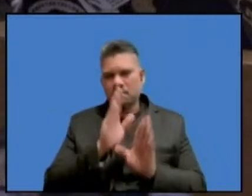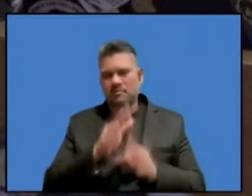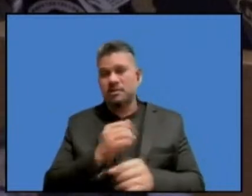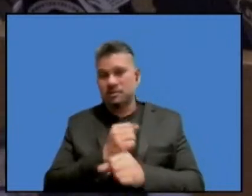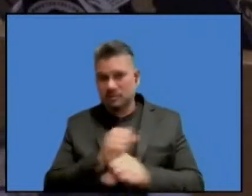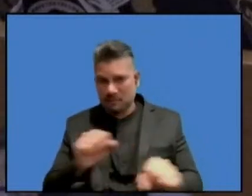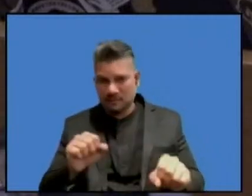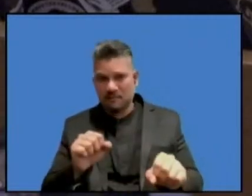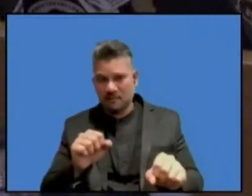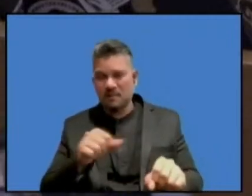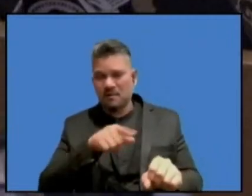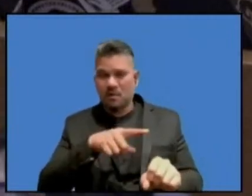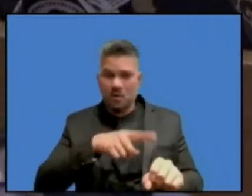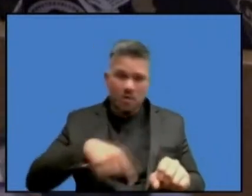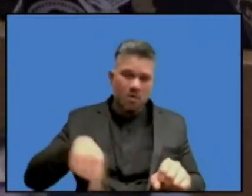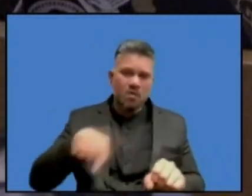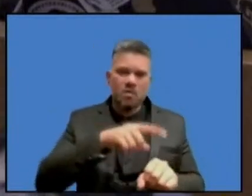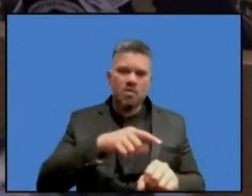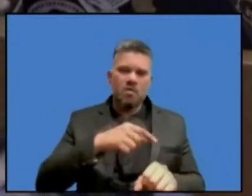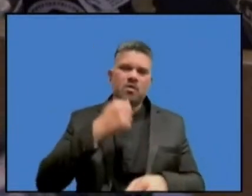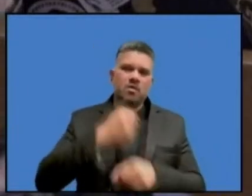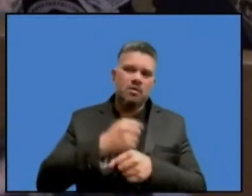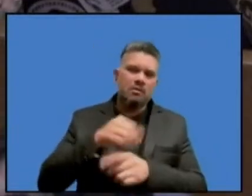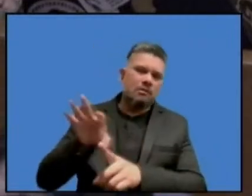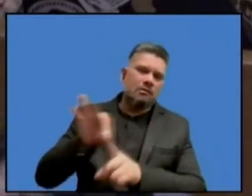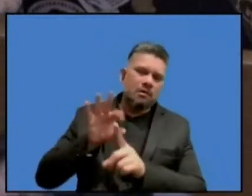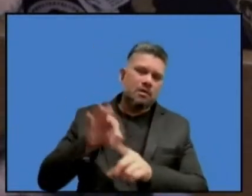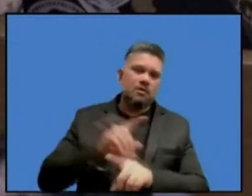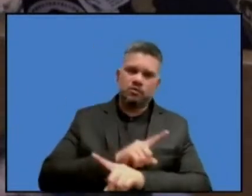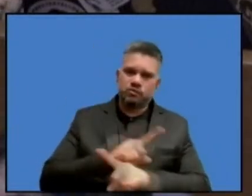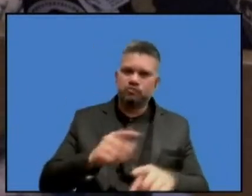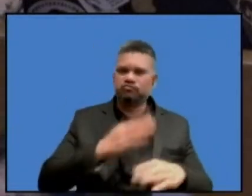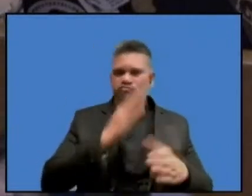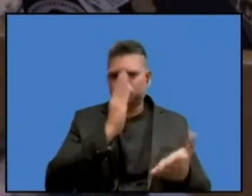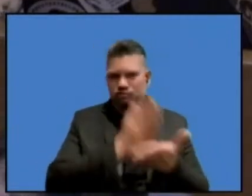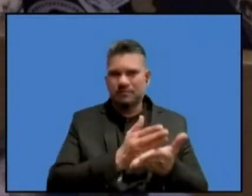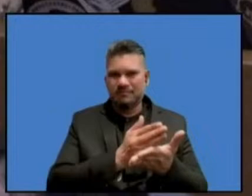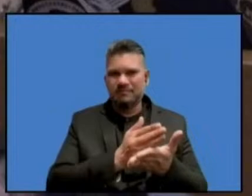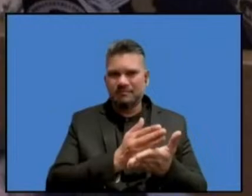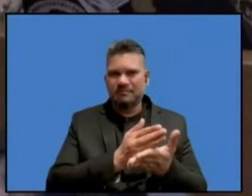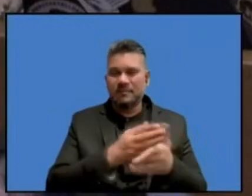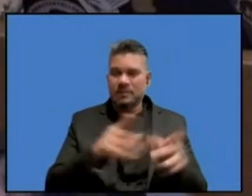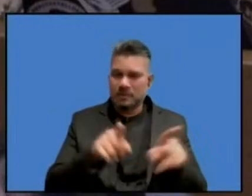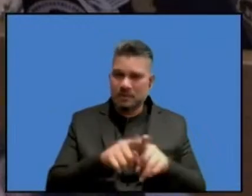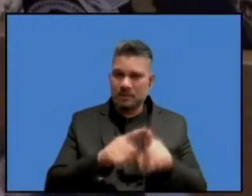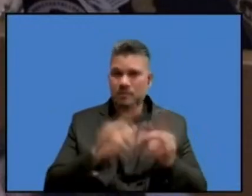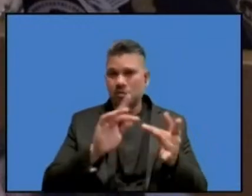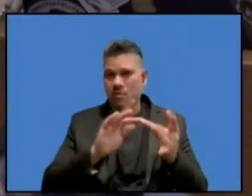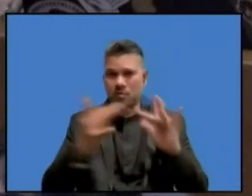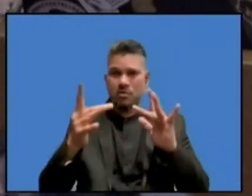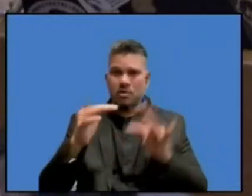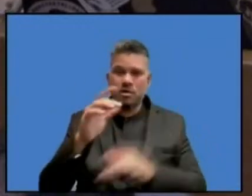supply for the sustainability threats and target of cyber scams for the